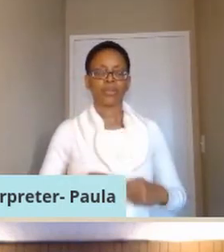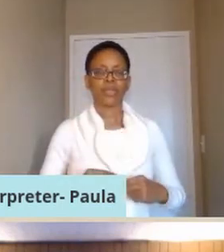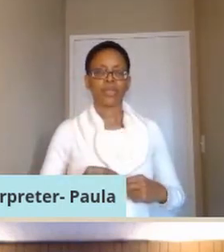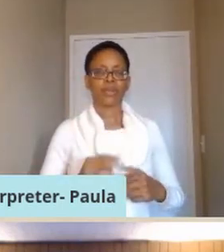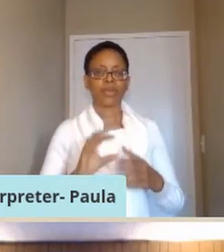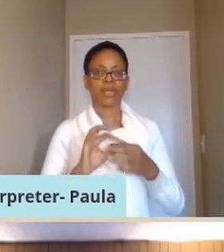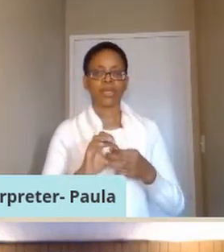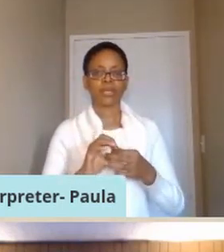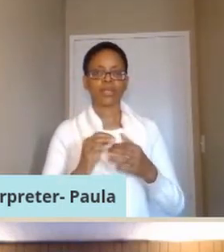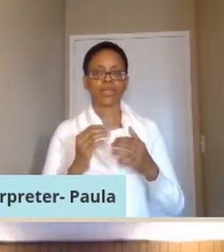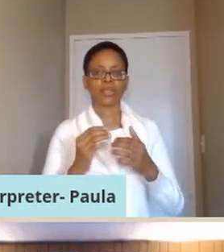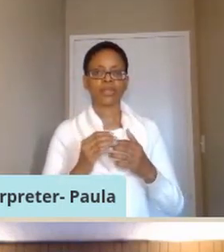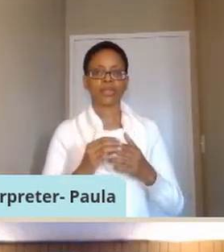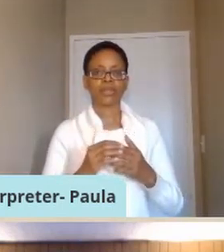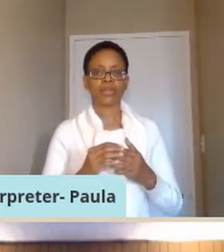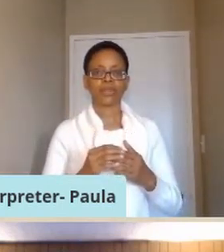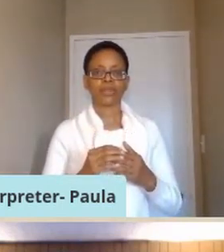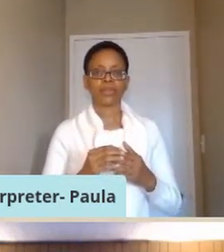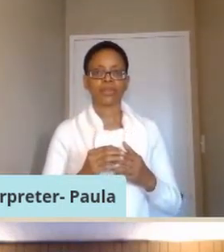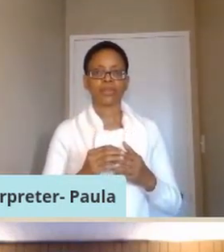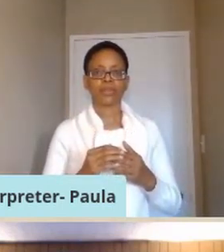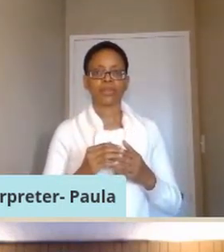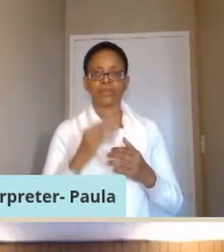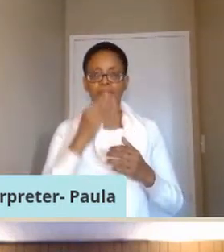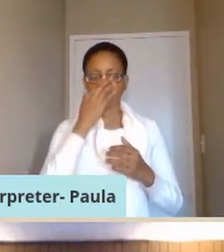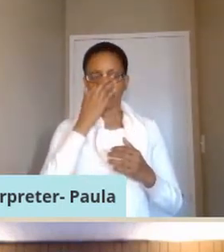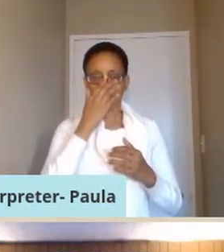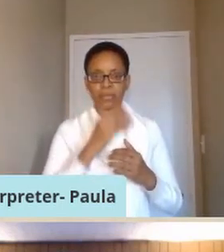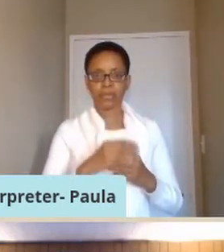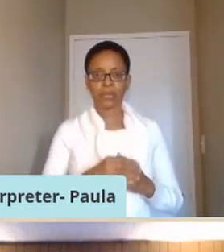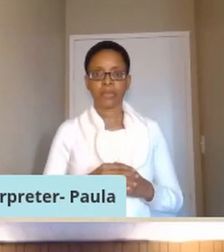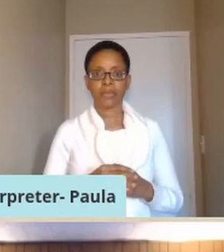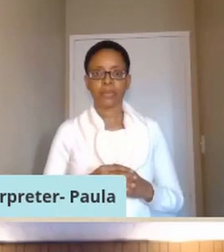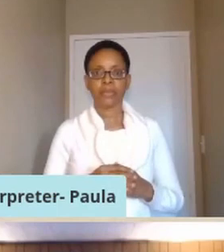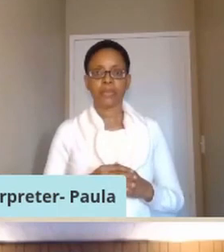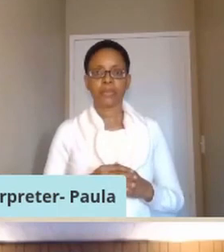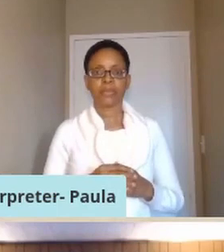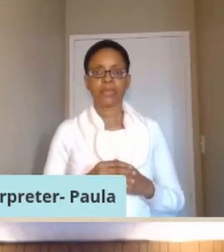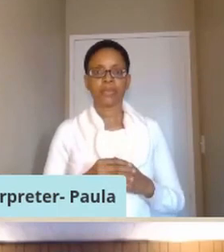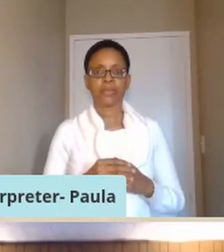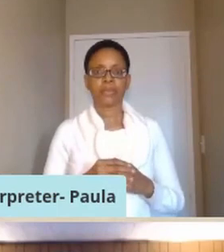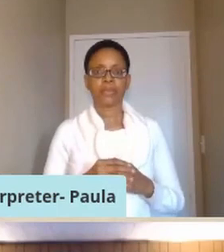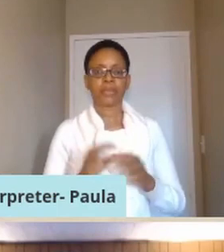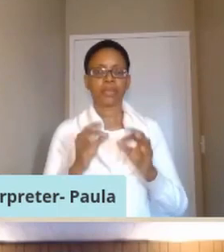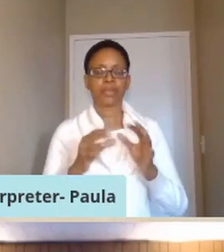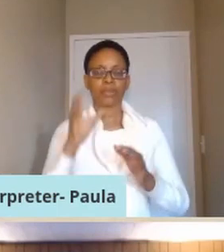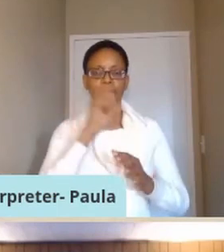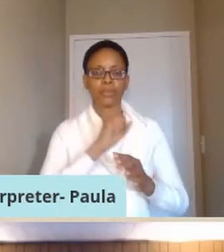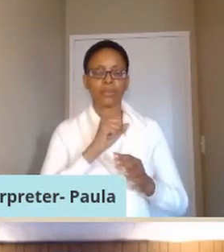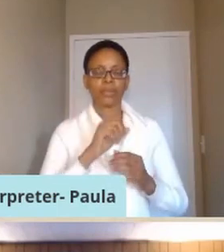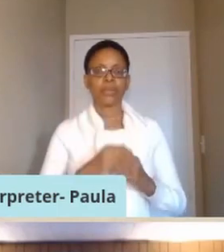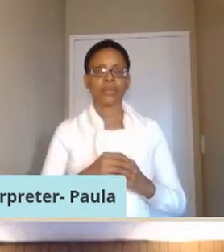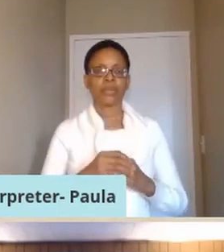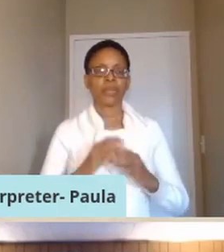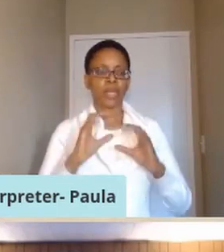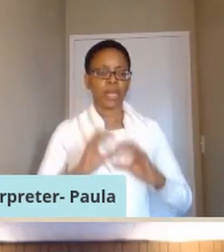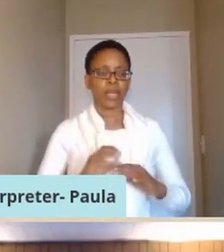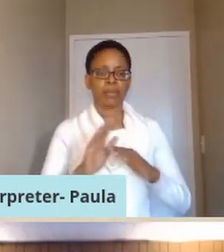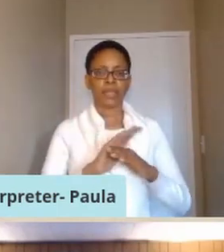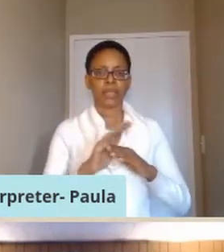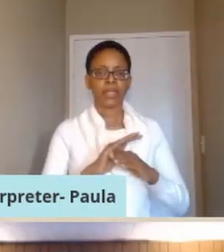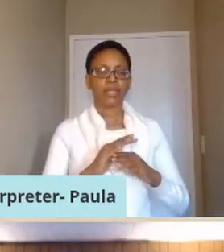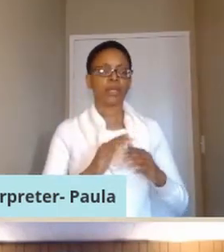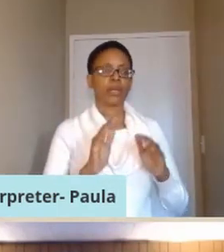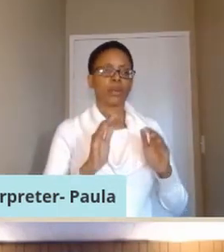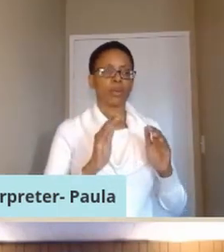and corporal worlds, and we are traveler between these two, consciously or unconsciously. So keeping the client busy with the prayer, good deeds,